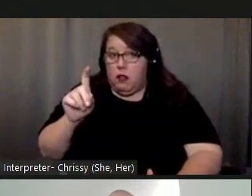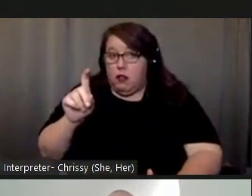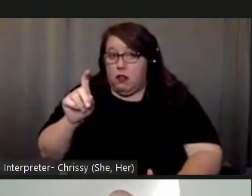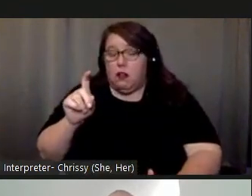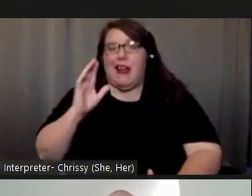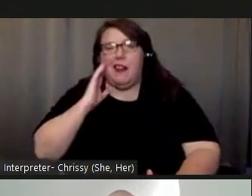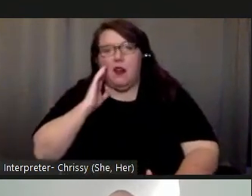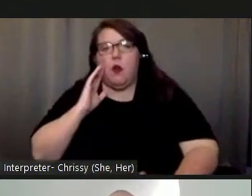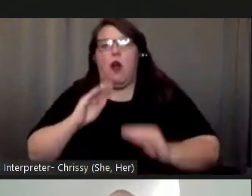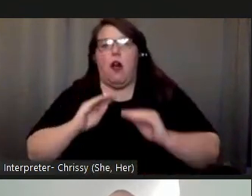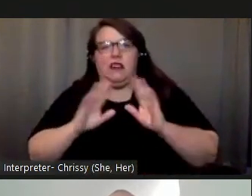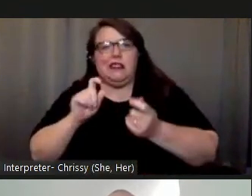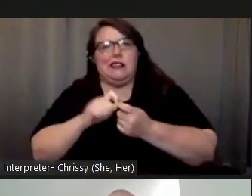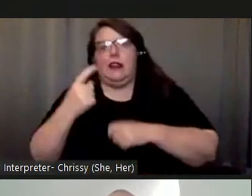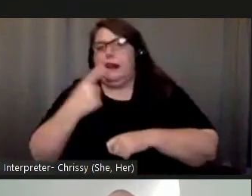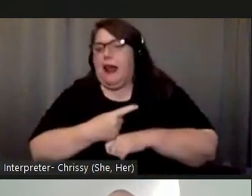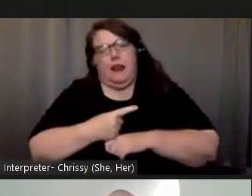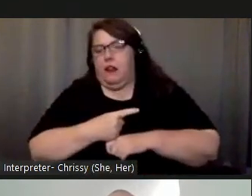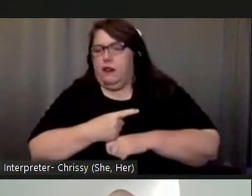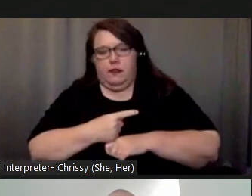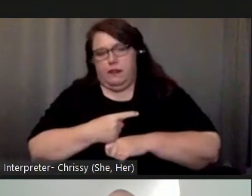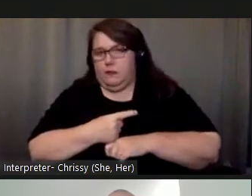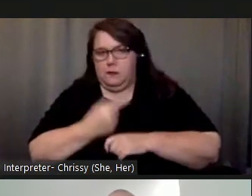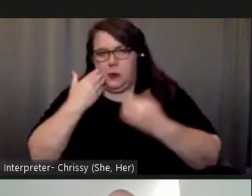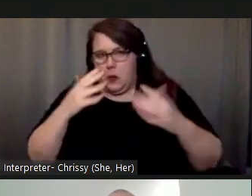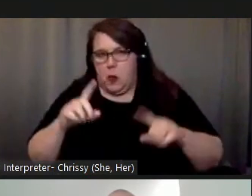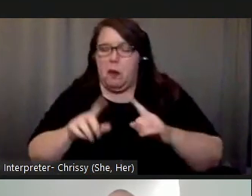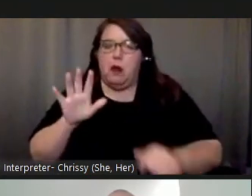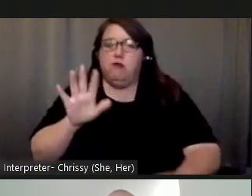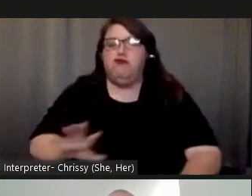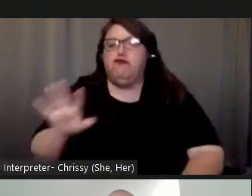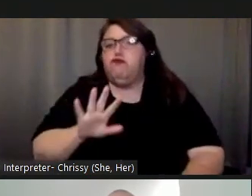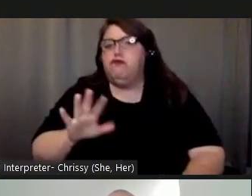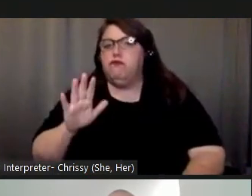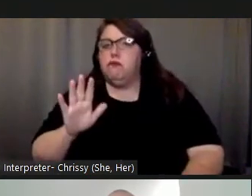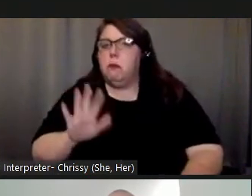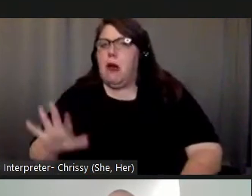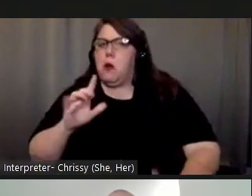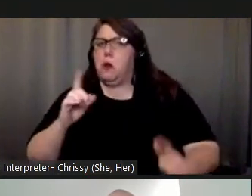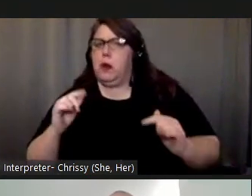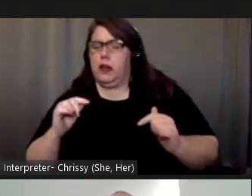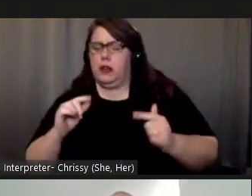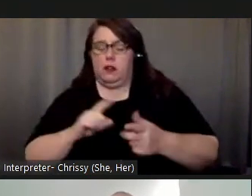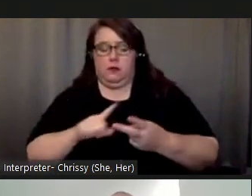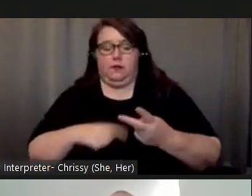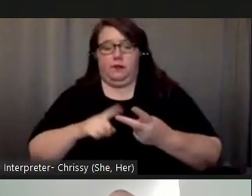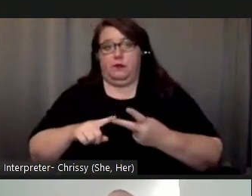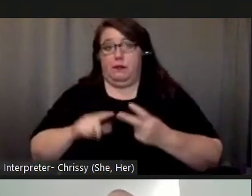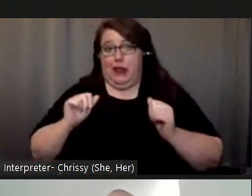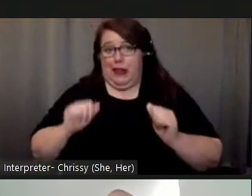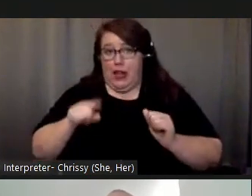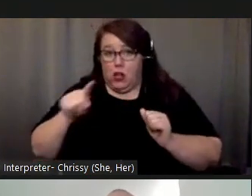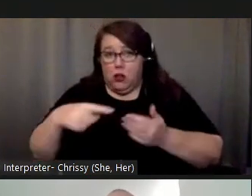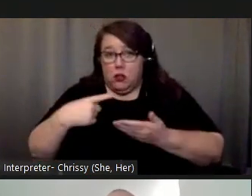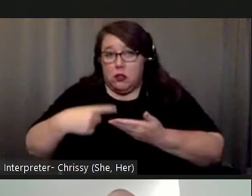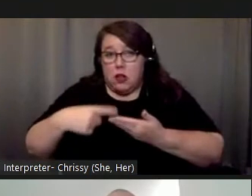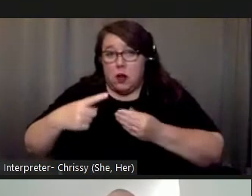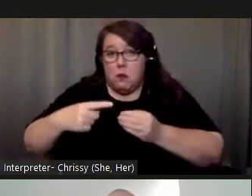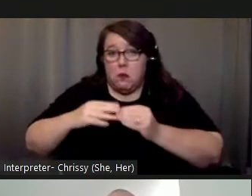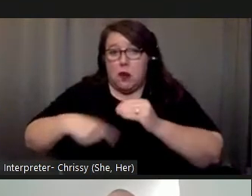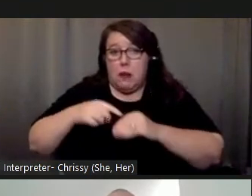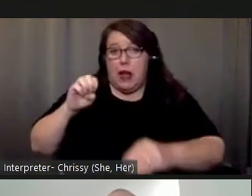obviously an exact date probably isn't possible, but if you have some sort of rough idea. And second, if you guys can talk a little bit more about the equity